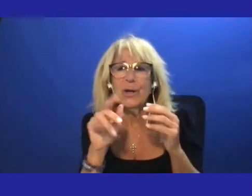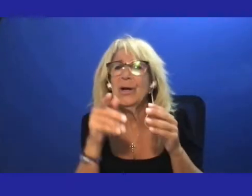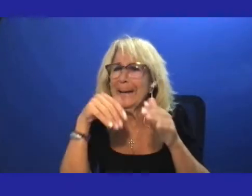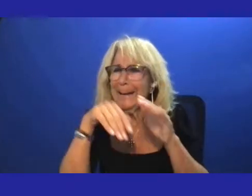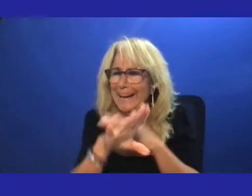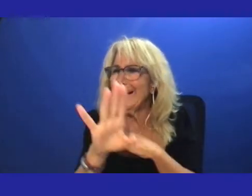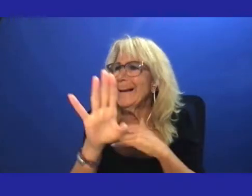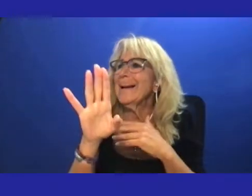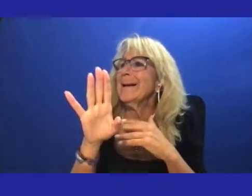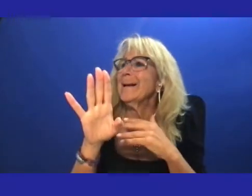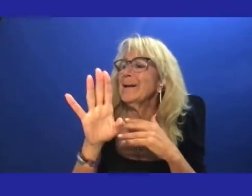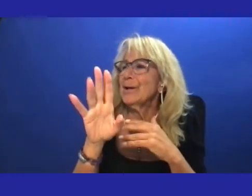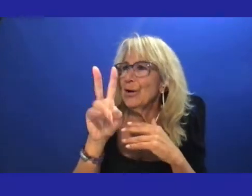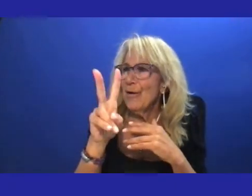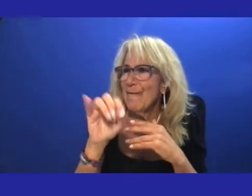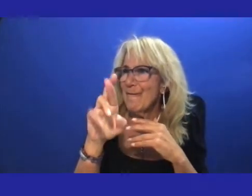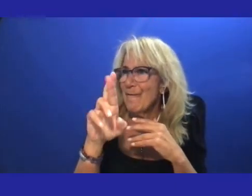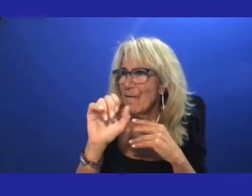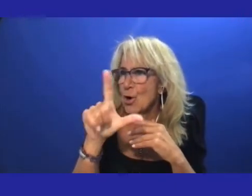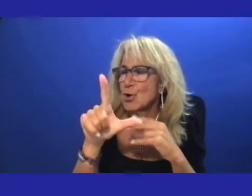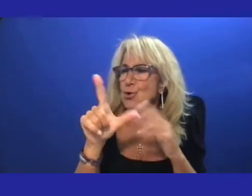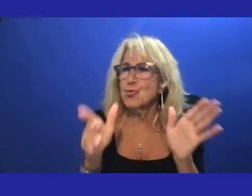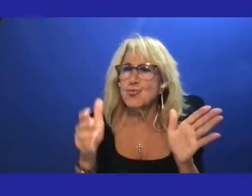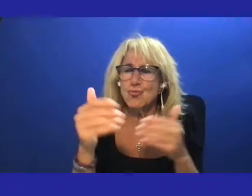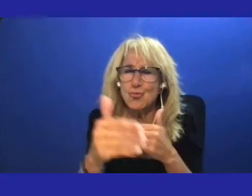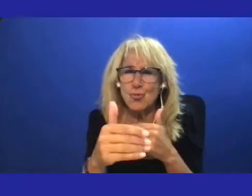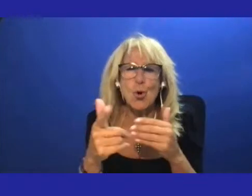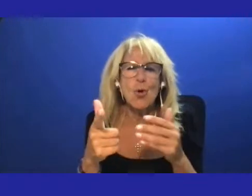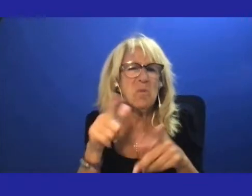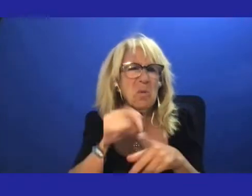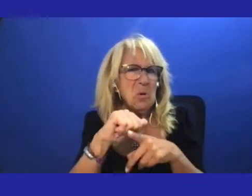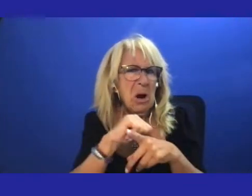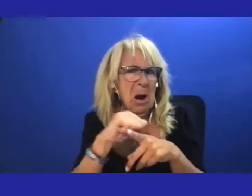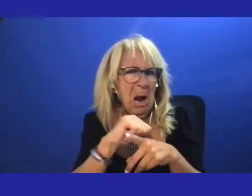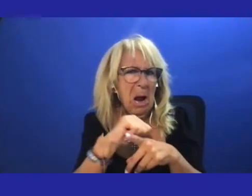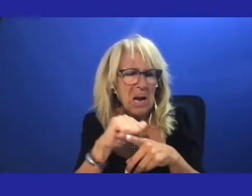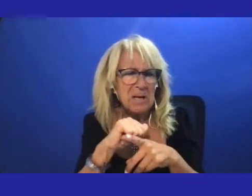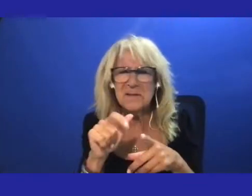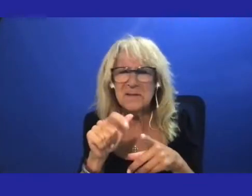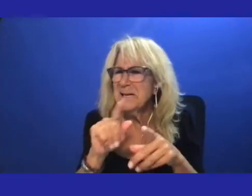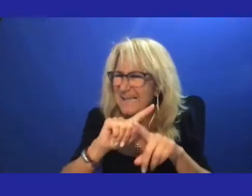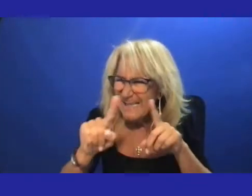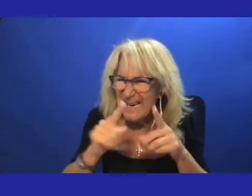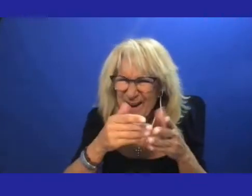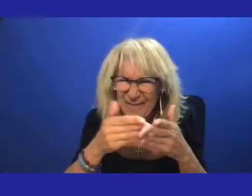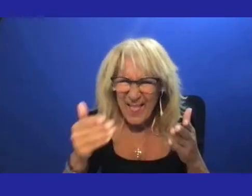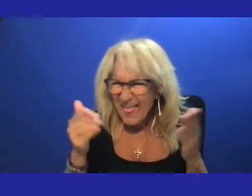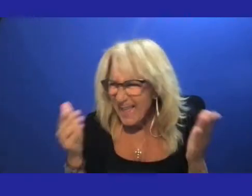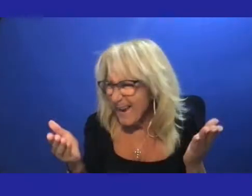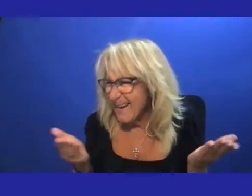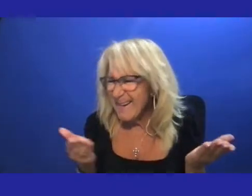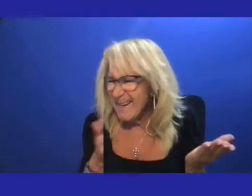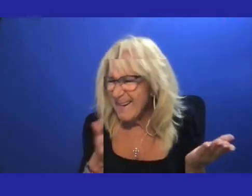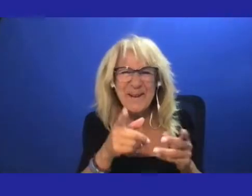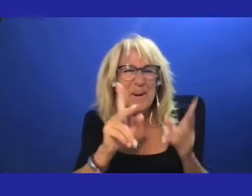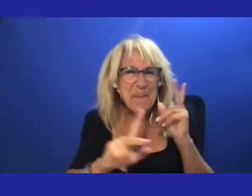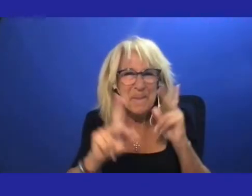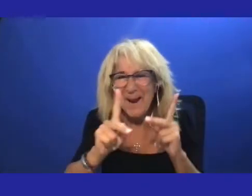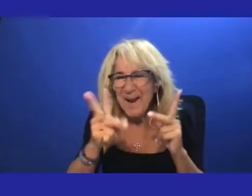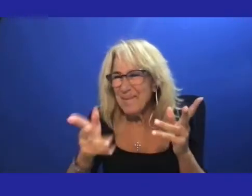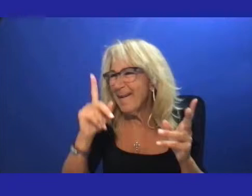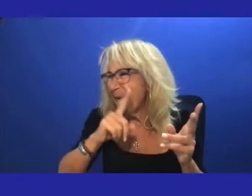what's happening and interact with the different simulated beings in there. We also use